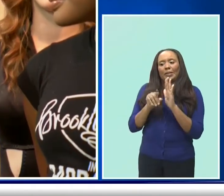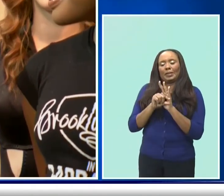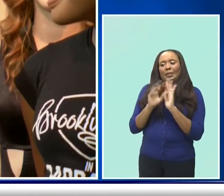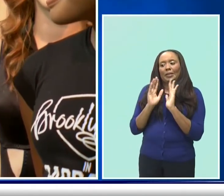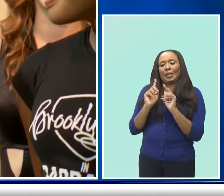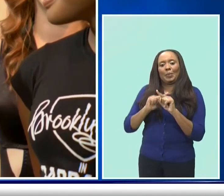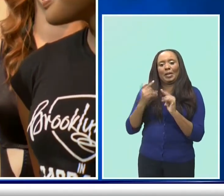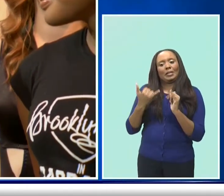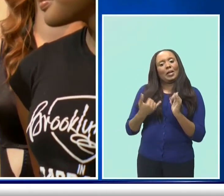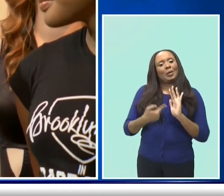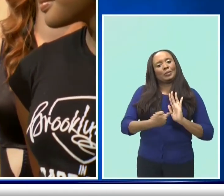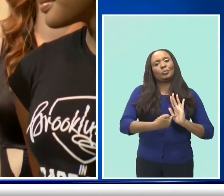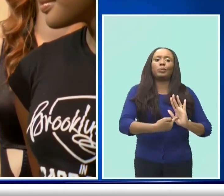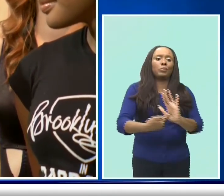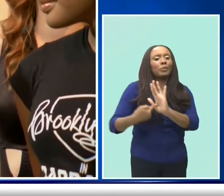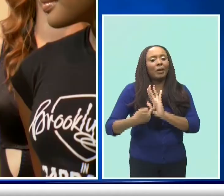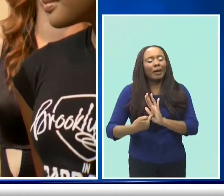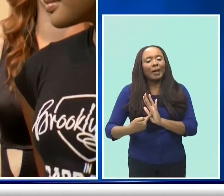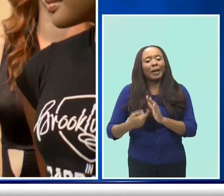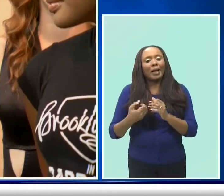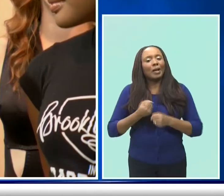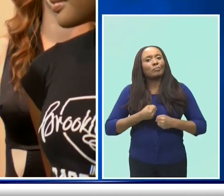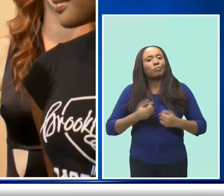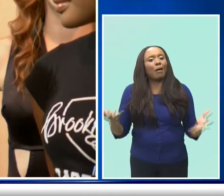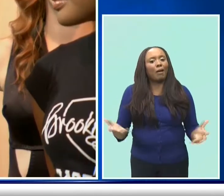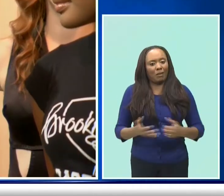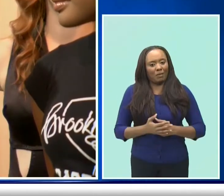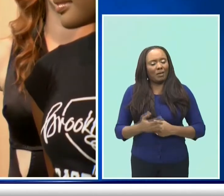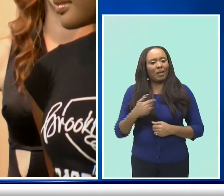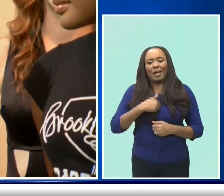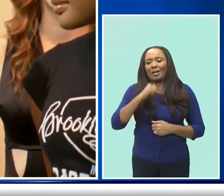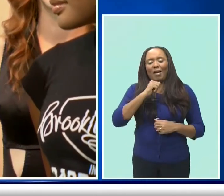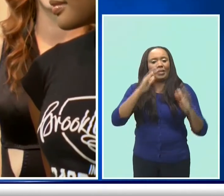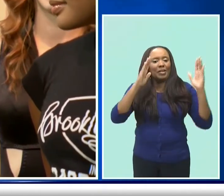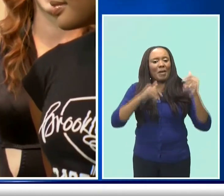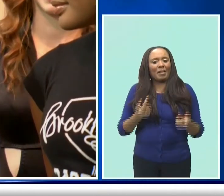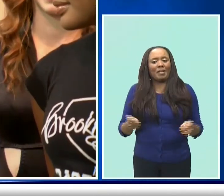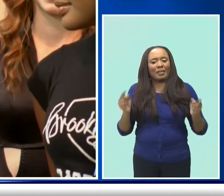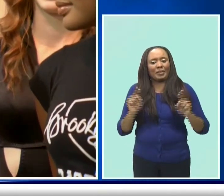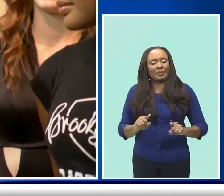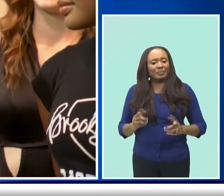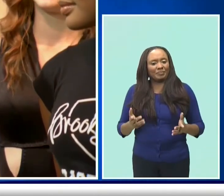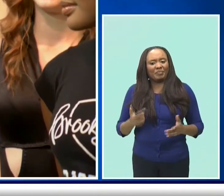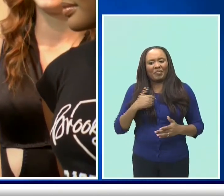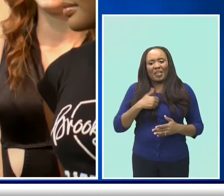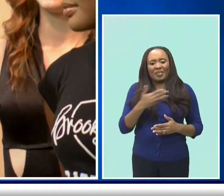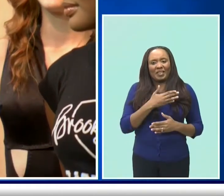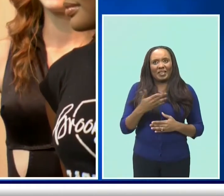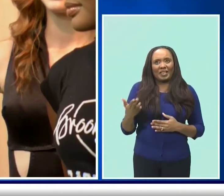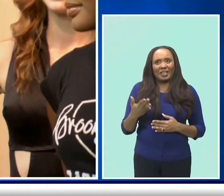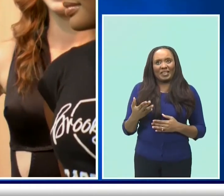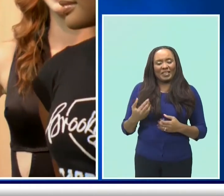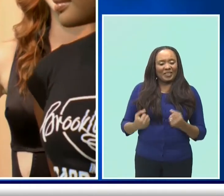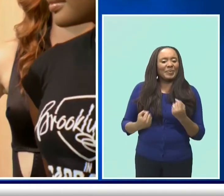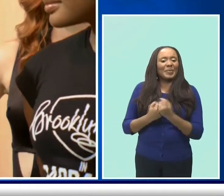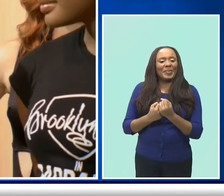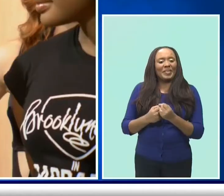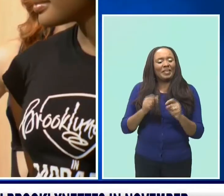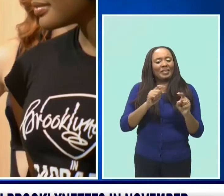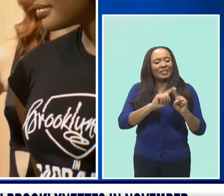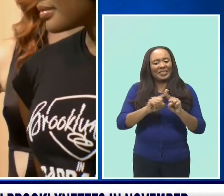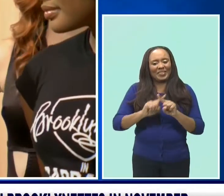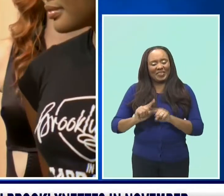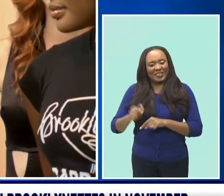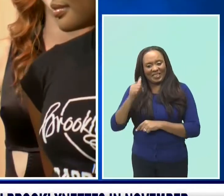out for me is something that I literally did not expect to happen. I was there on the day to support the girls,